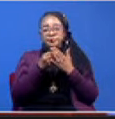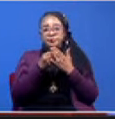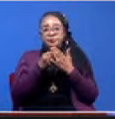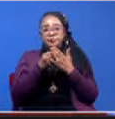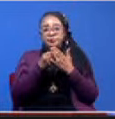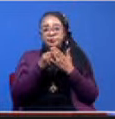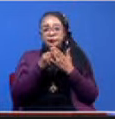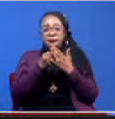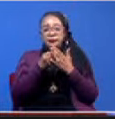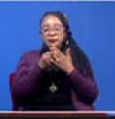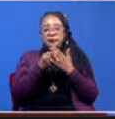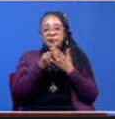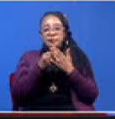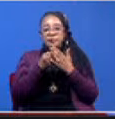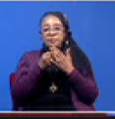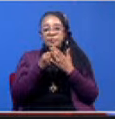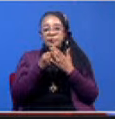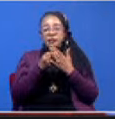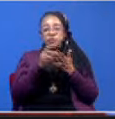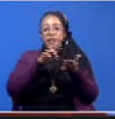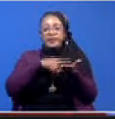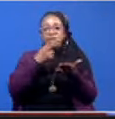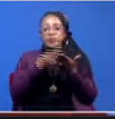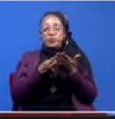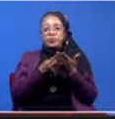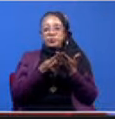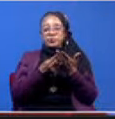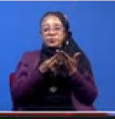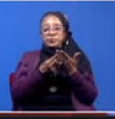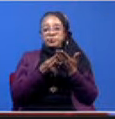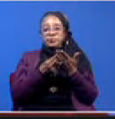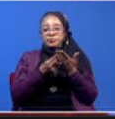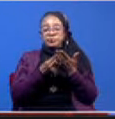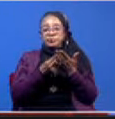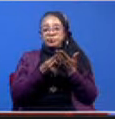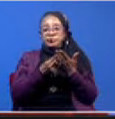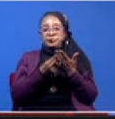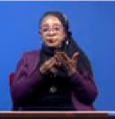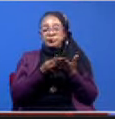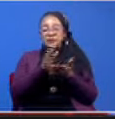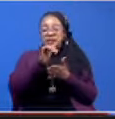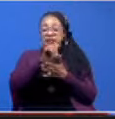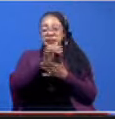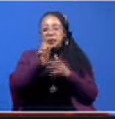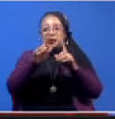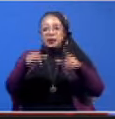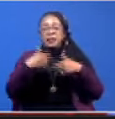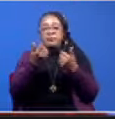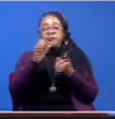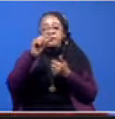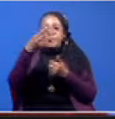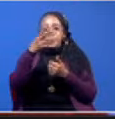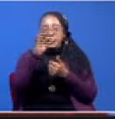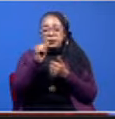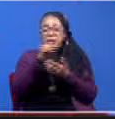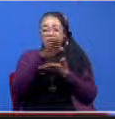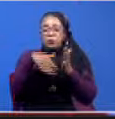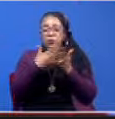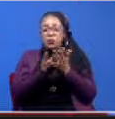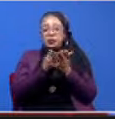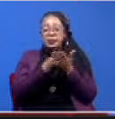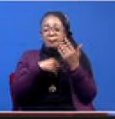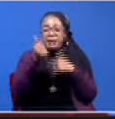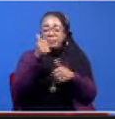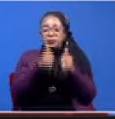to ONSOS revenue. And these claims and ASHA and all the payments that come through the